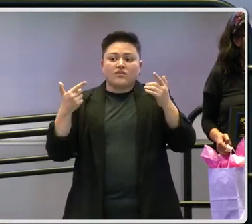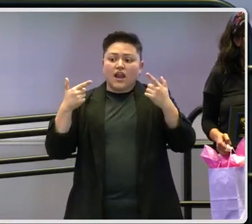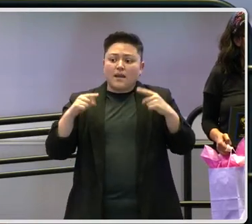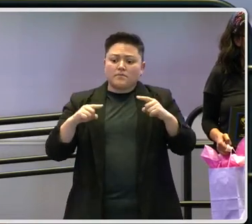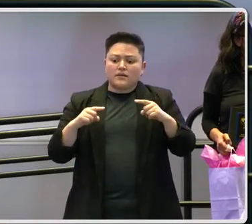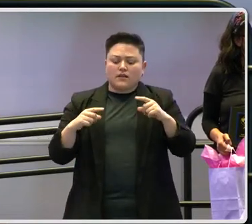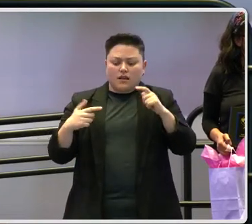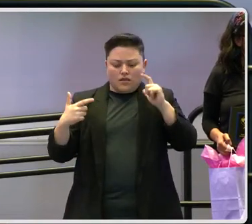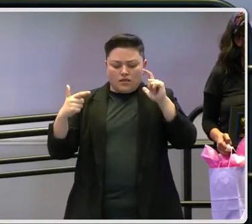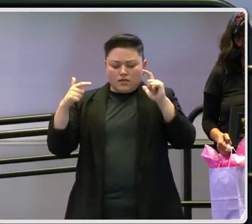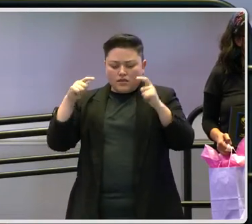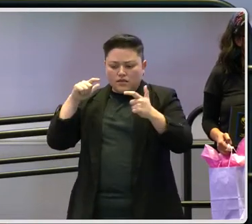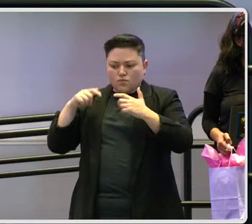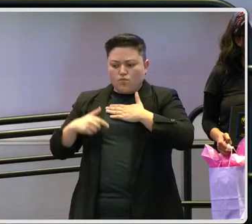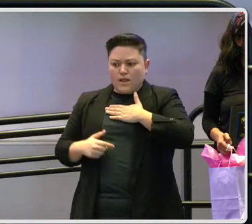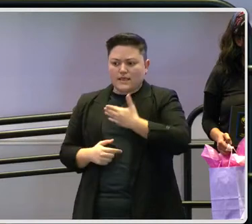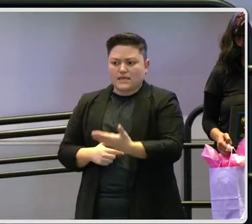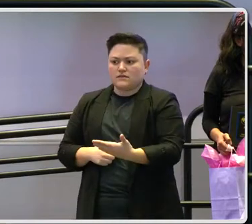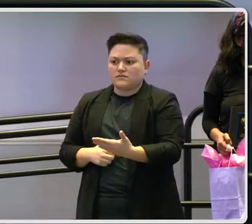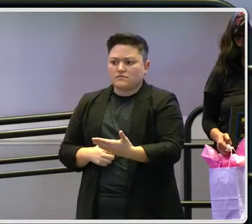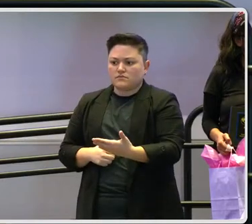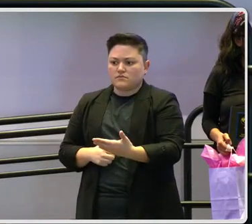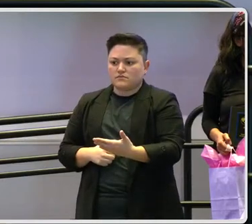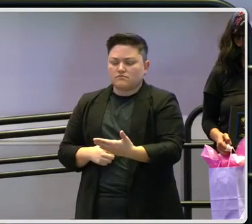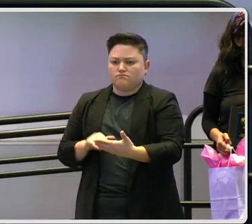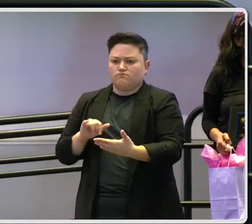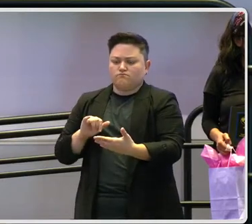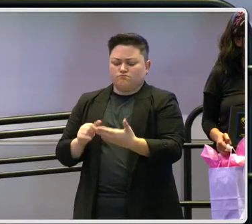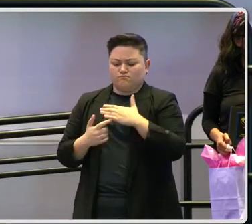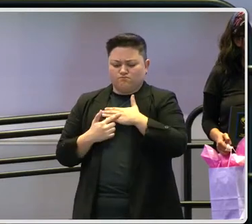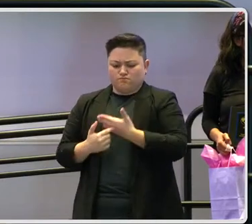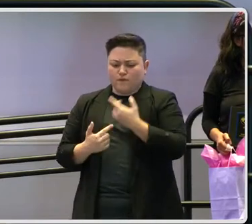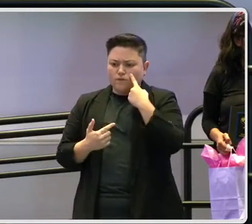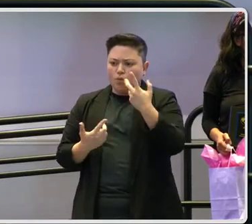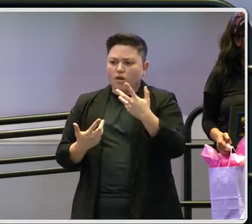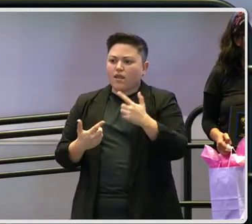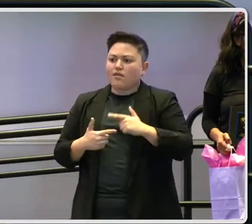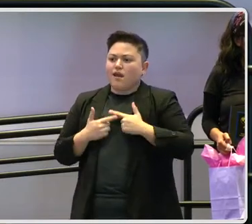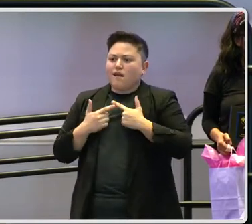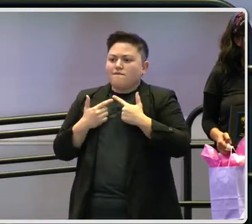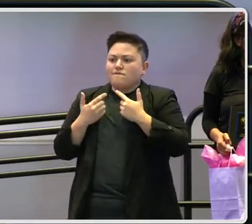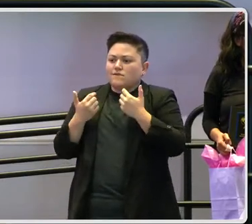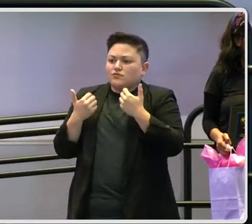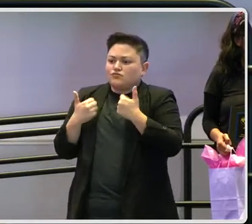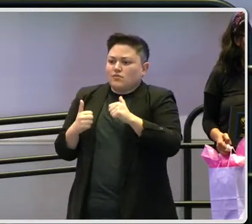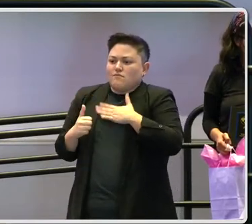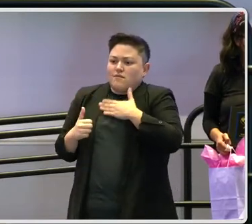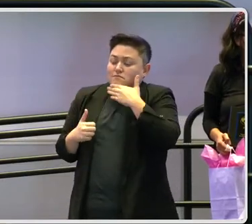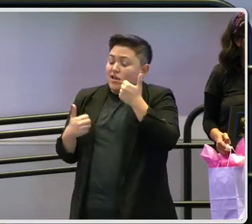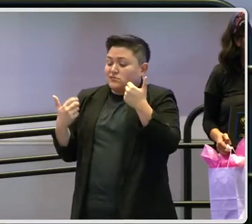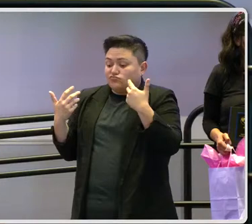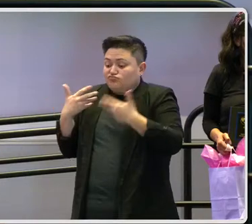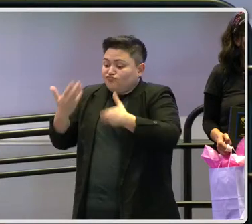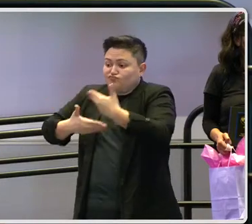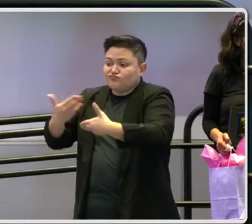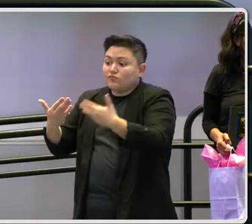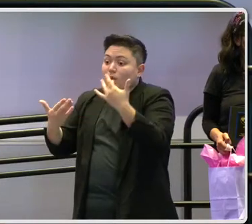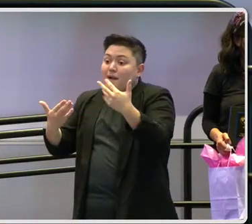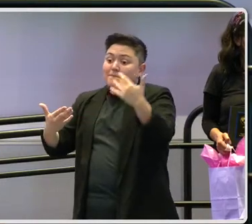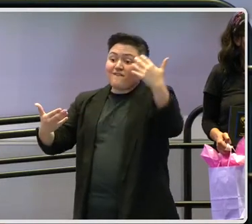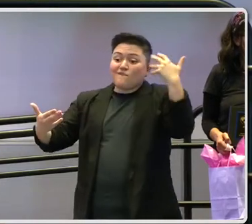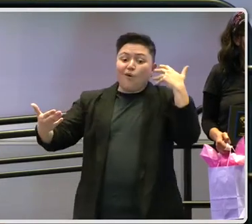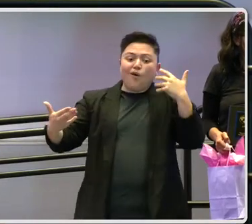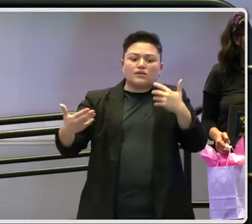willing. I became willing to take a chance at life, because before, I was